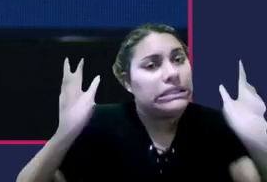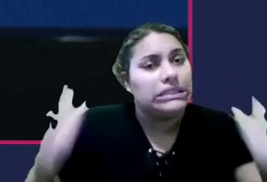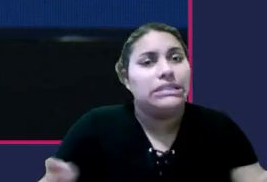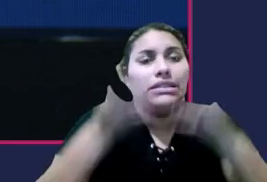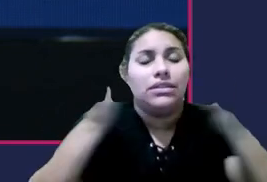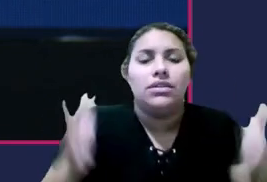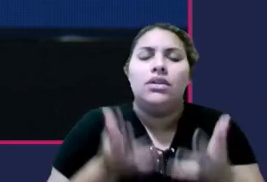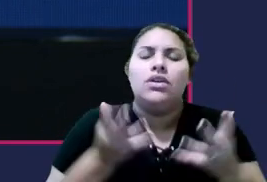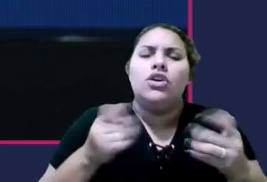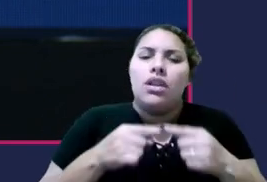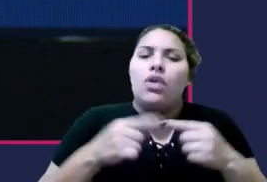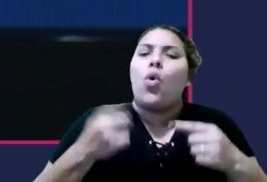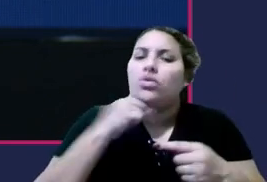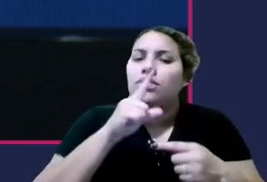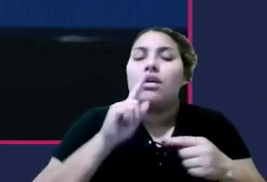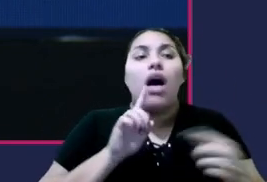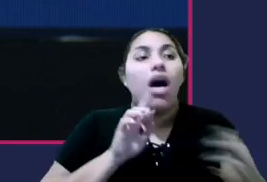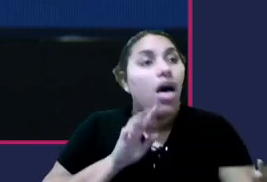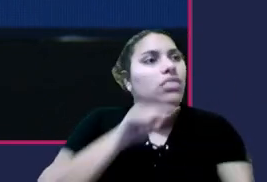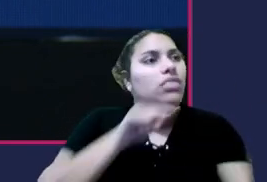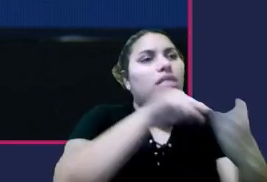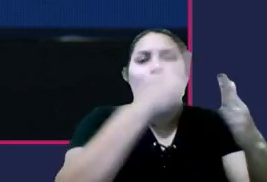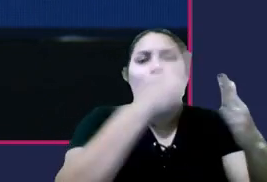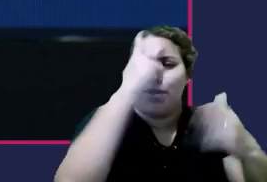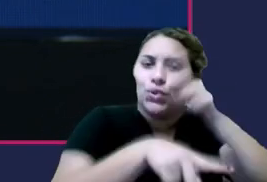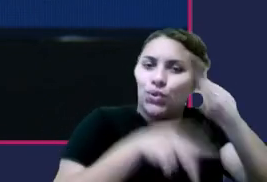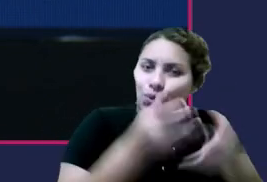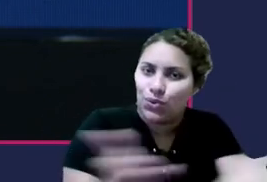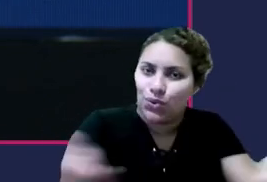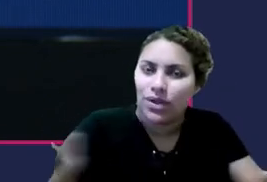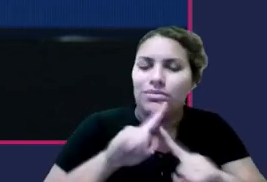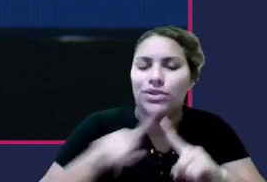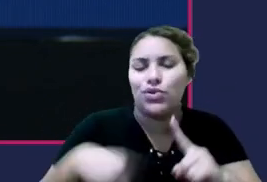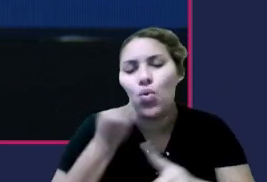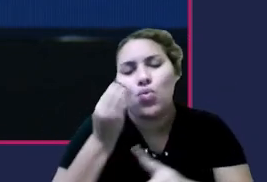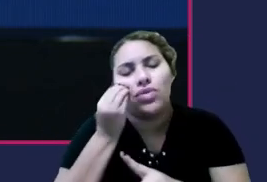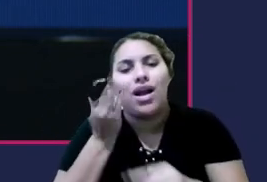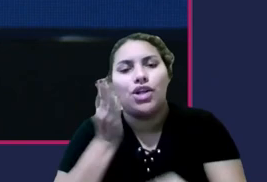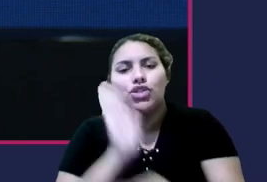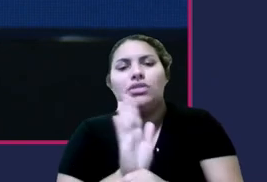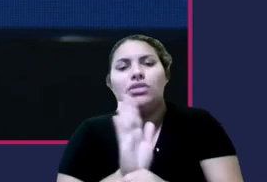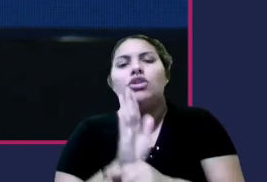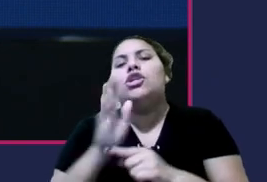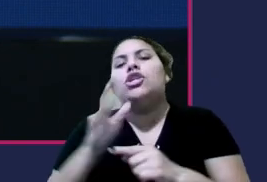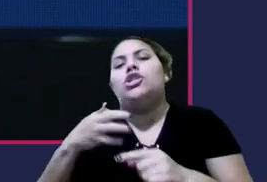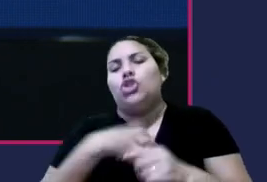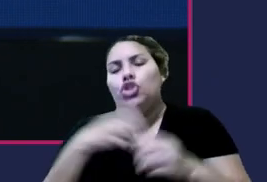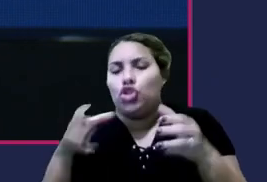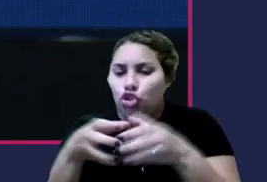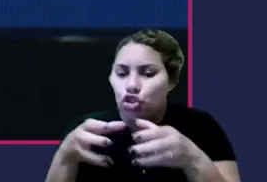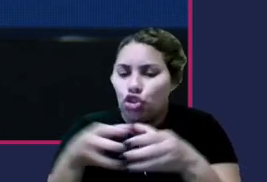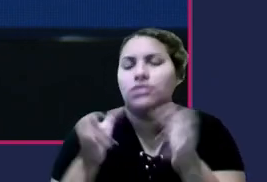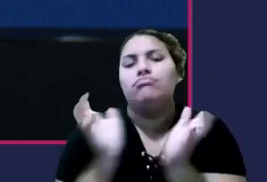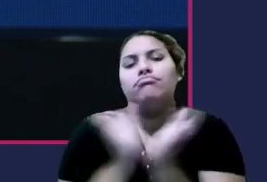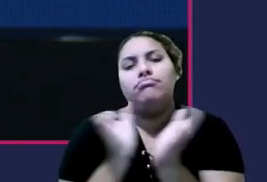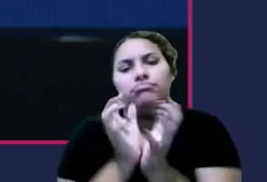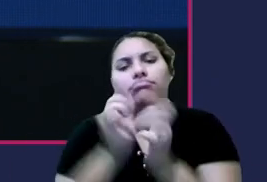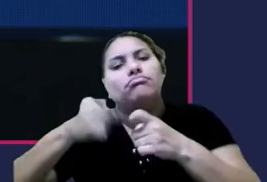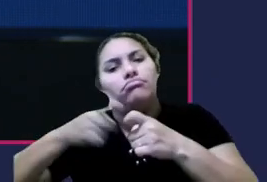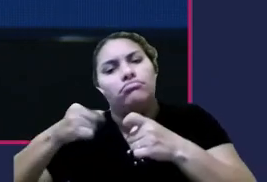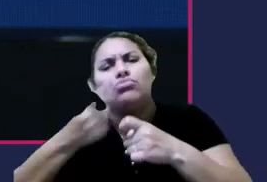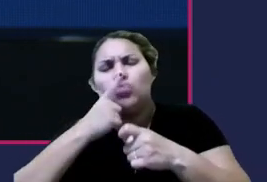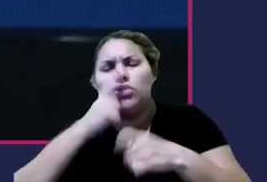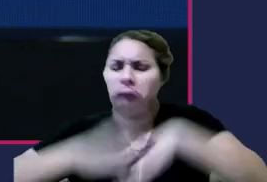to encourage this to happen, but we can help as well. That's how we can help with our medical